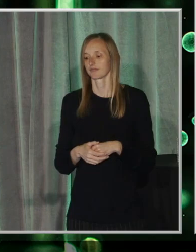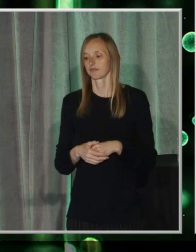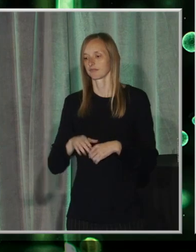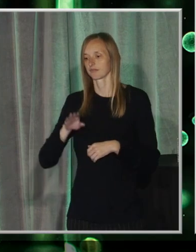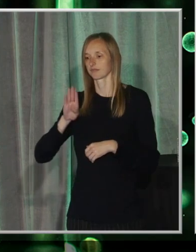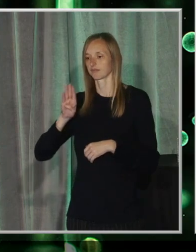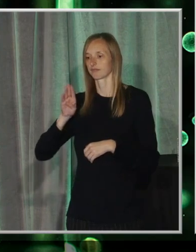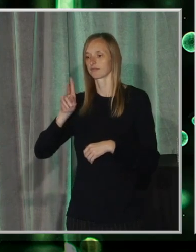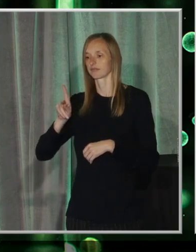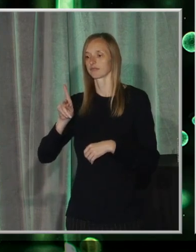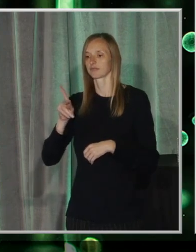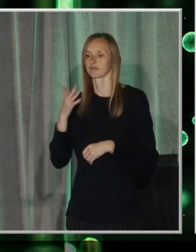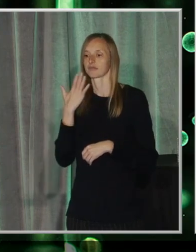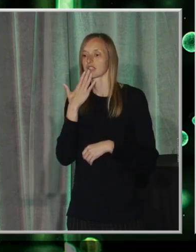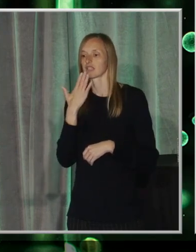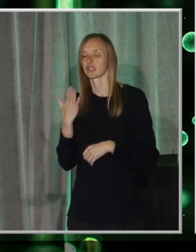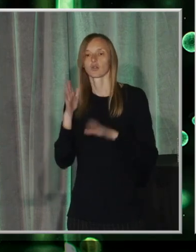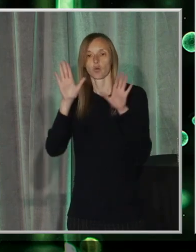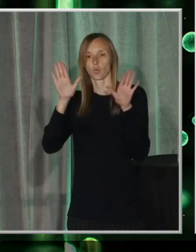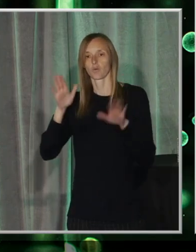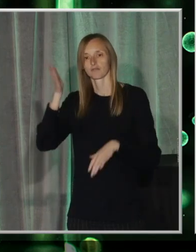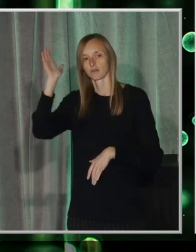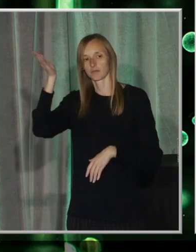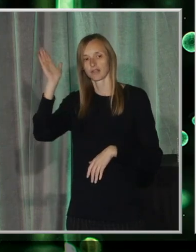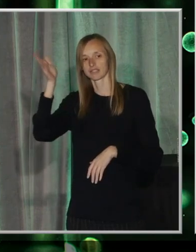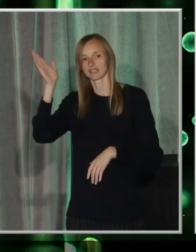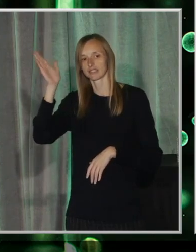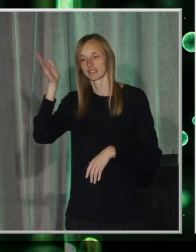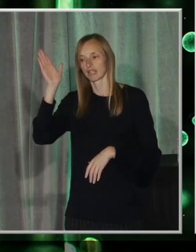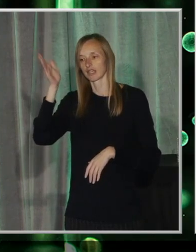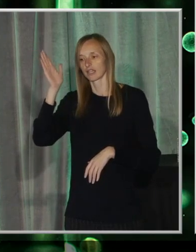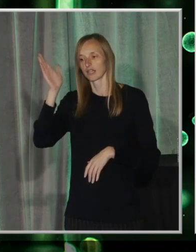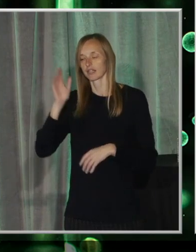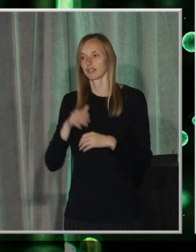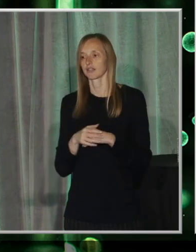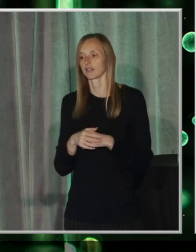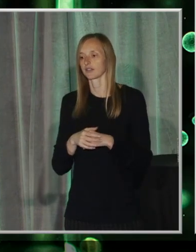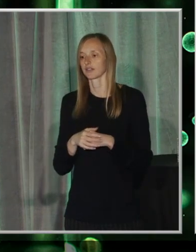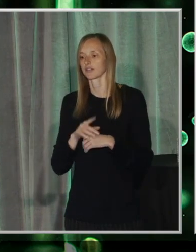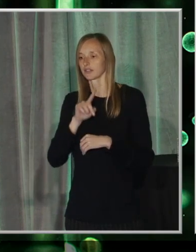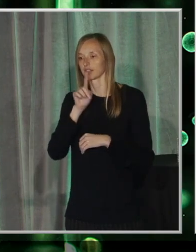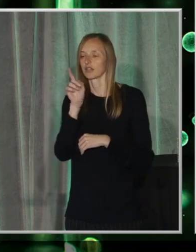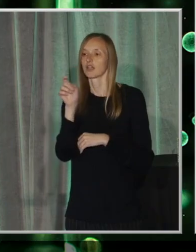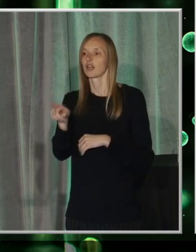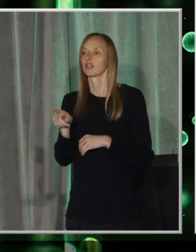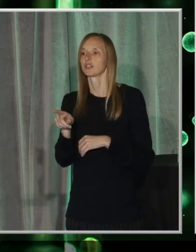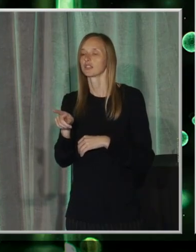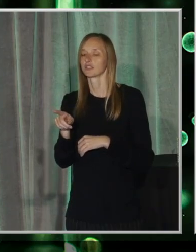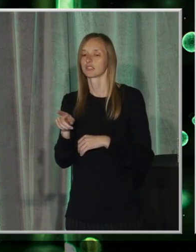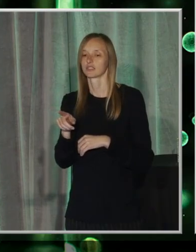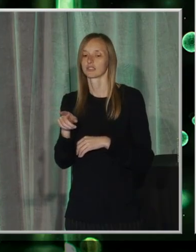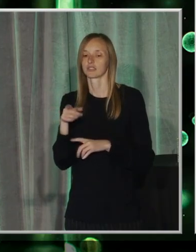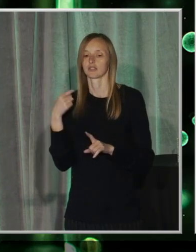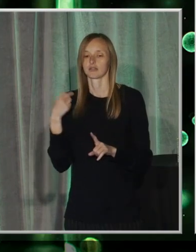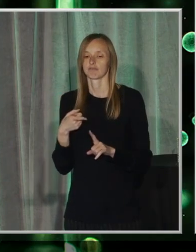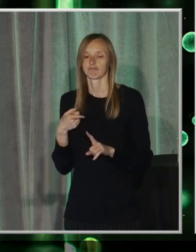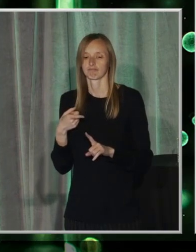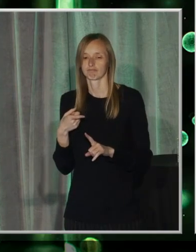Thank you so much. Excellent presentation. I have a question regarding